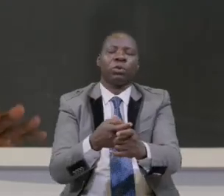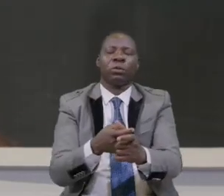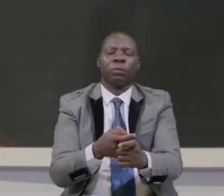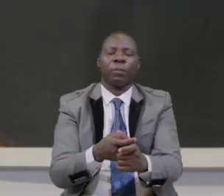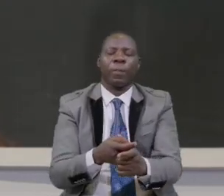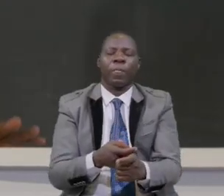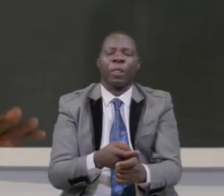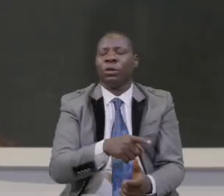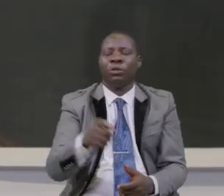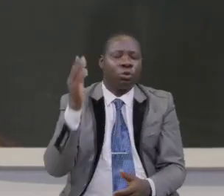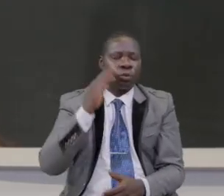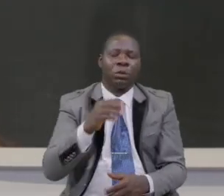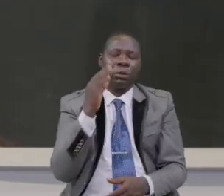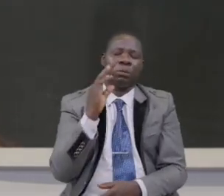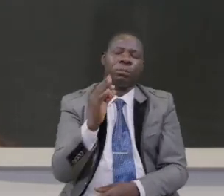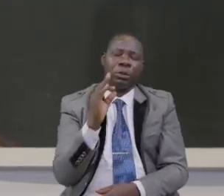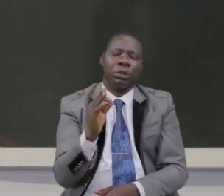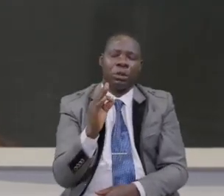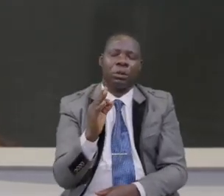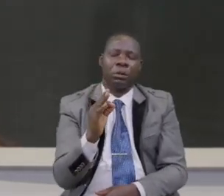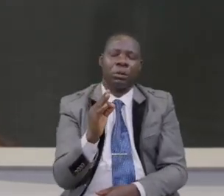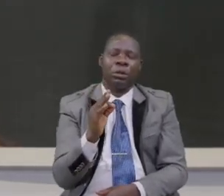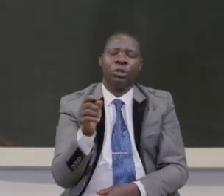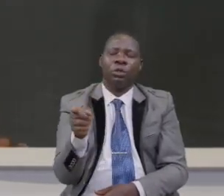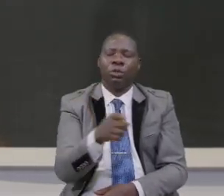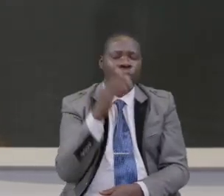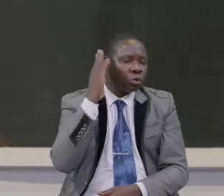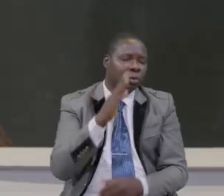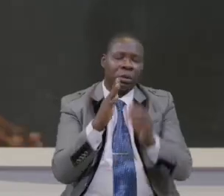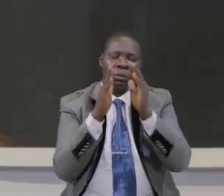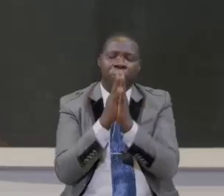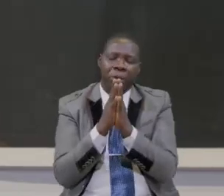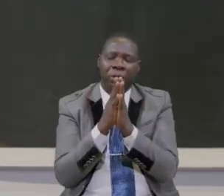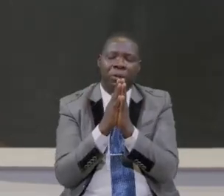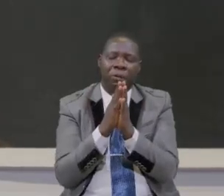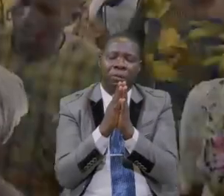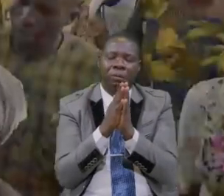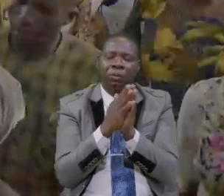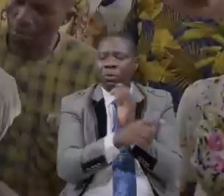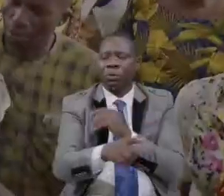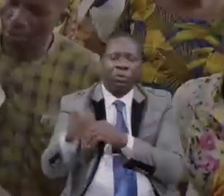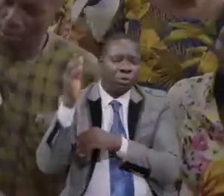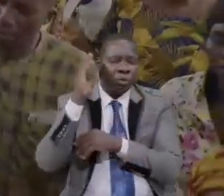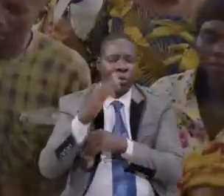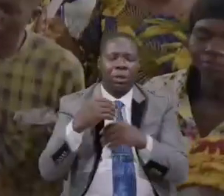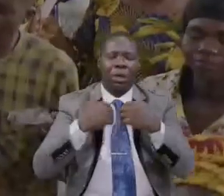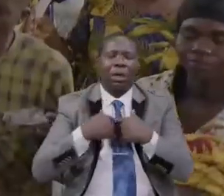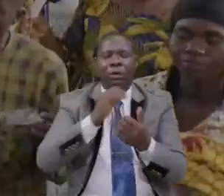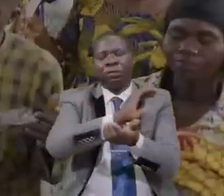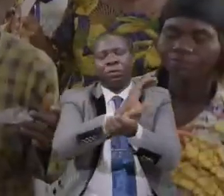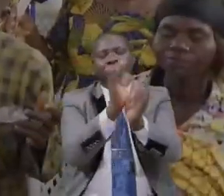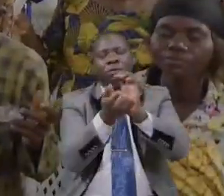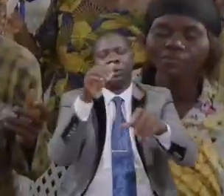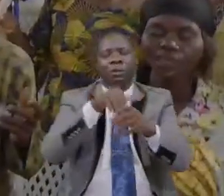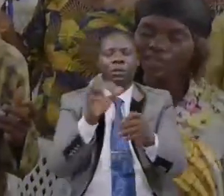preach. You will pray. You will have converts. You will